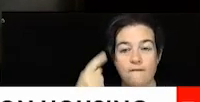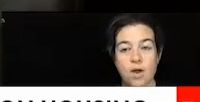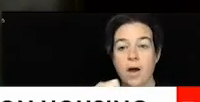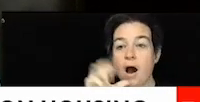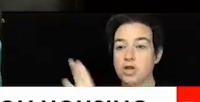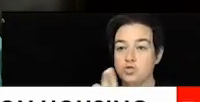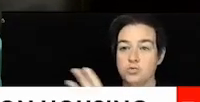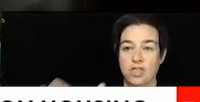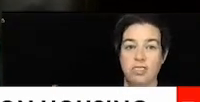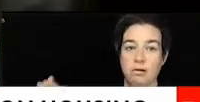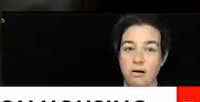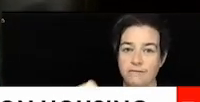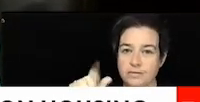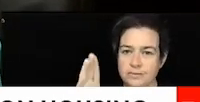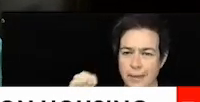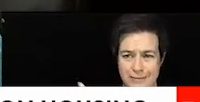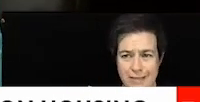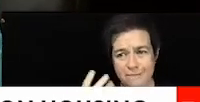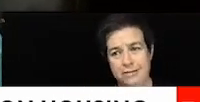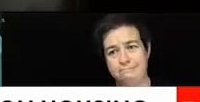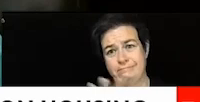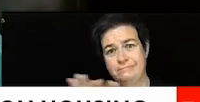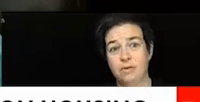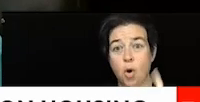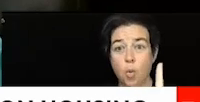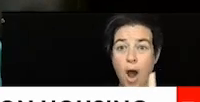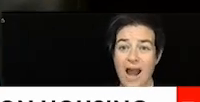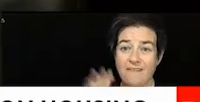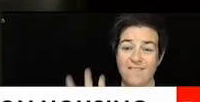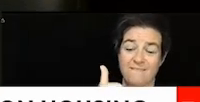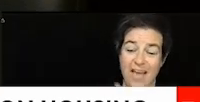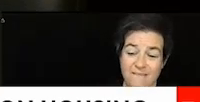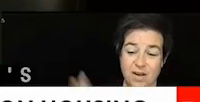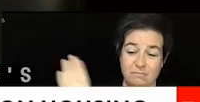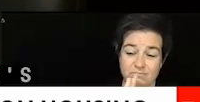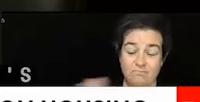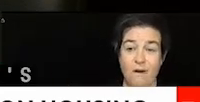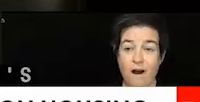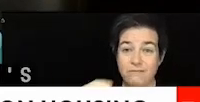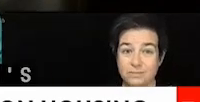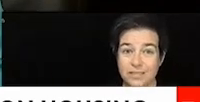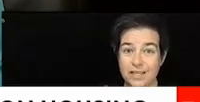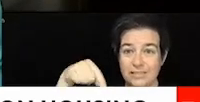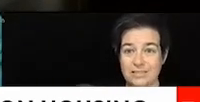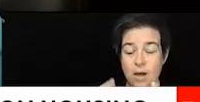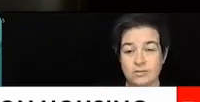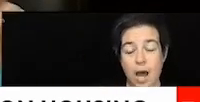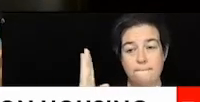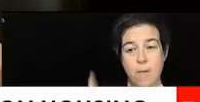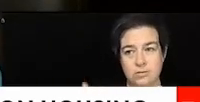of it, with about 1 in 5 of every commercial office buildings in downtown Boston currently